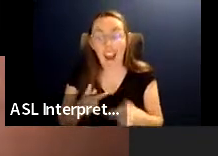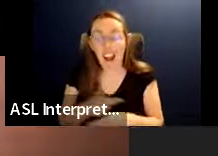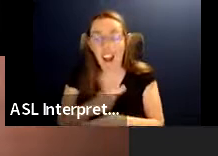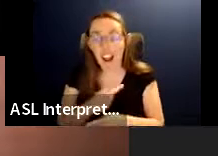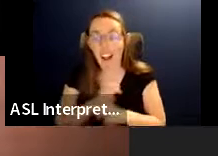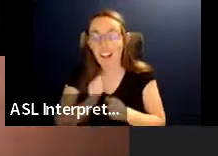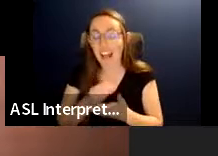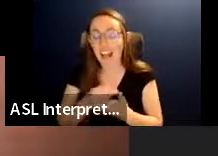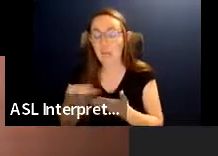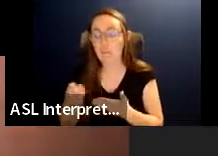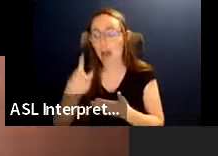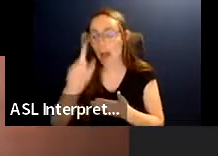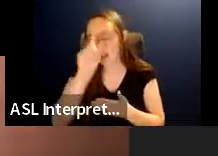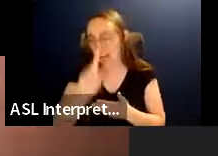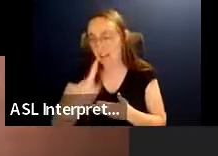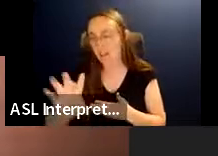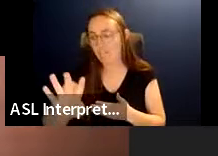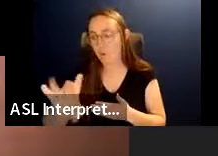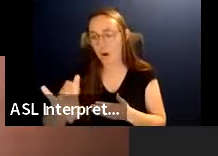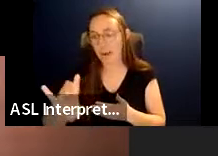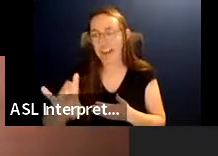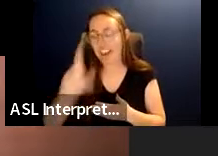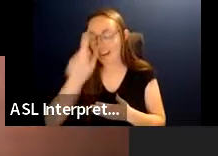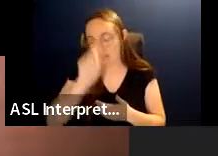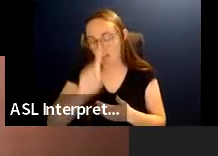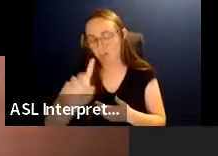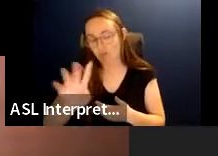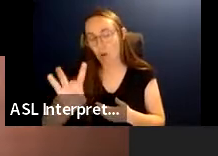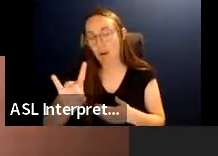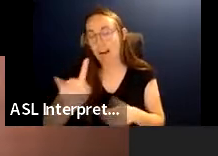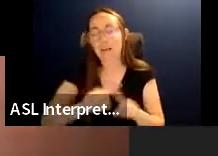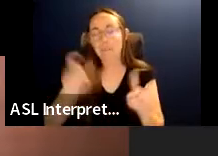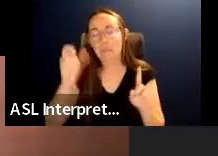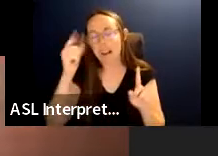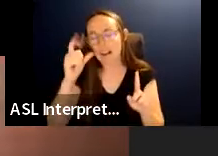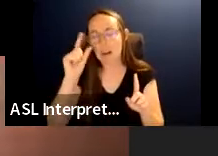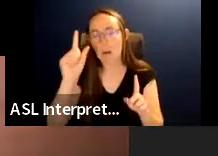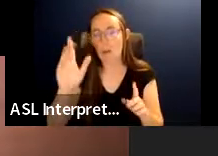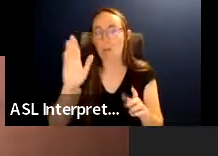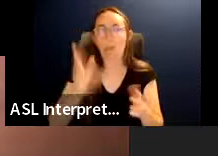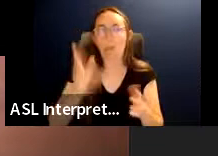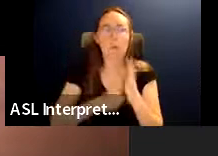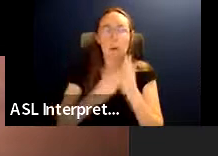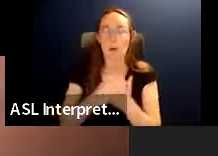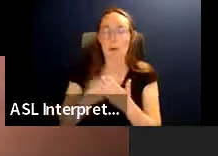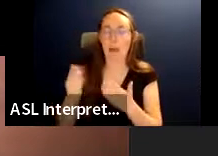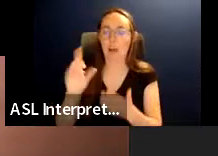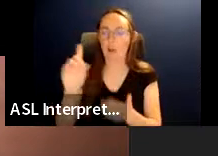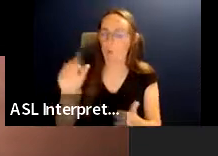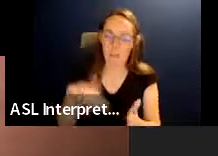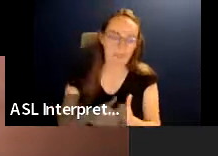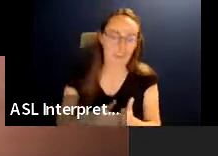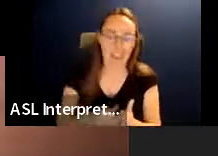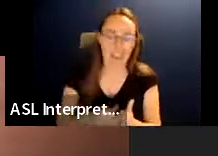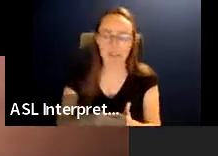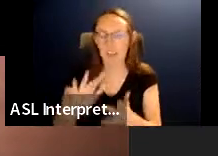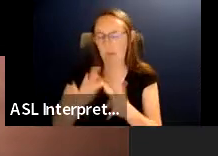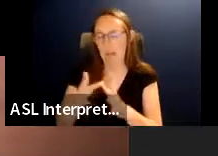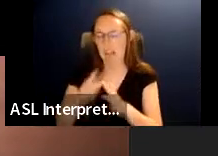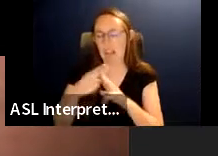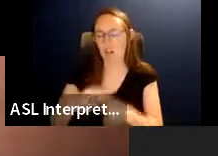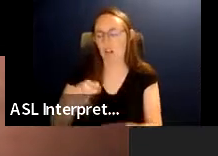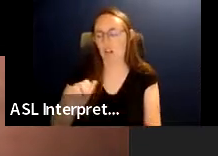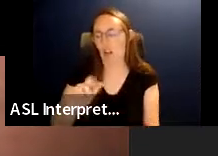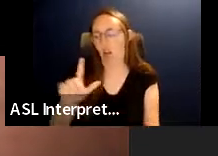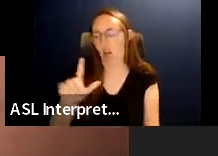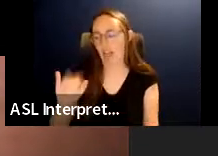cents or, you know, 50 cents, but I would have to buy like 1,000 at a time on Alibaba. And so